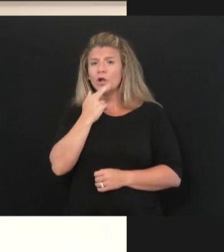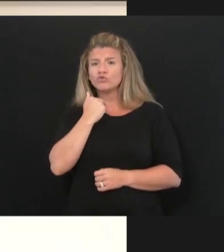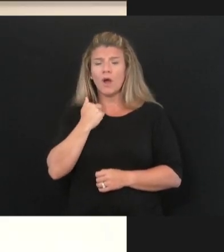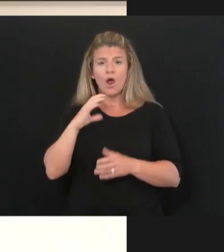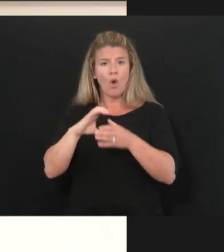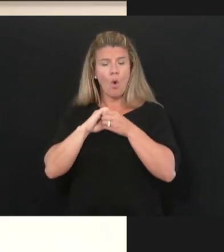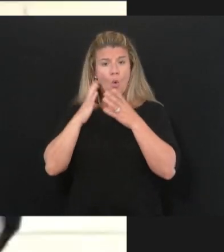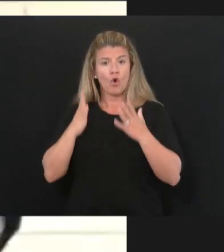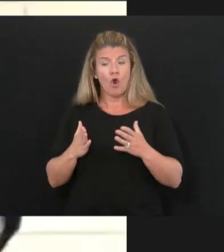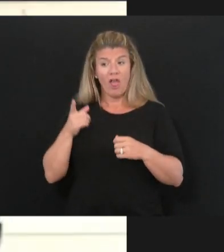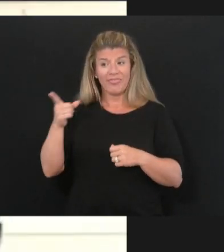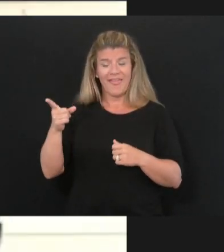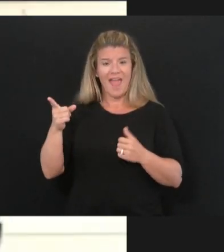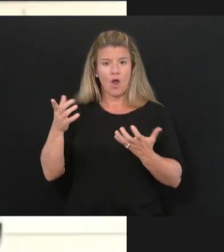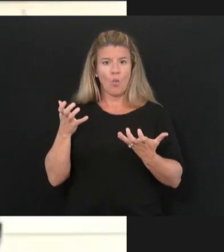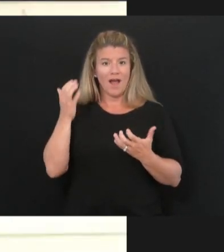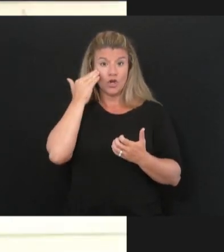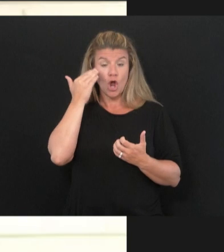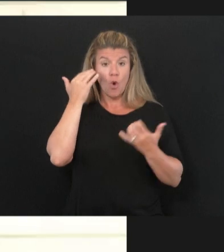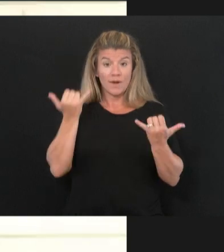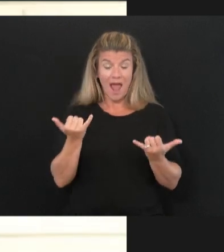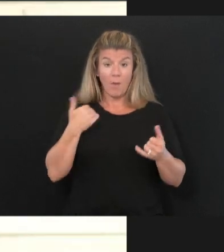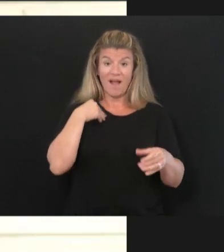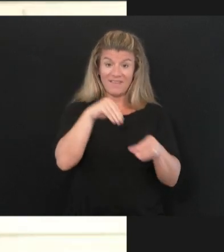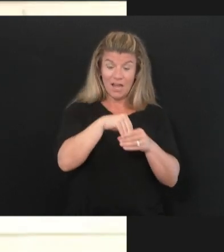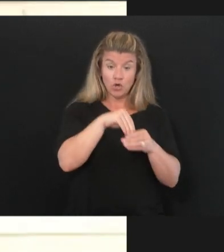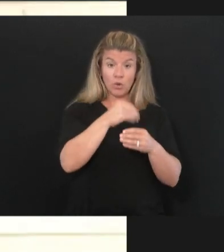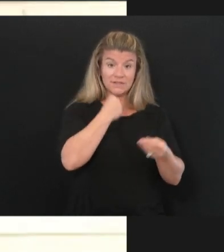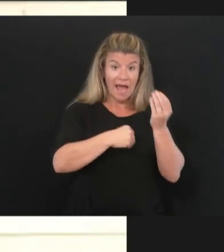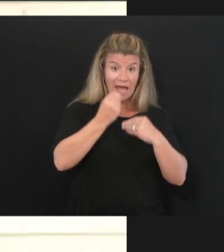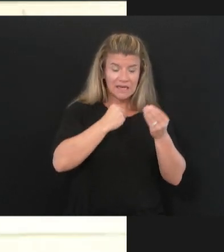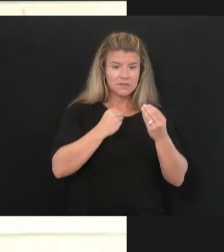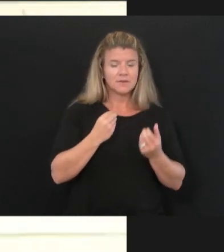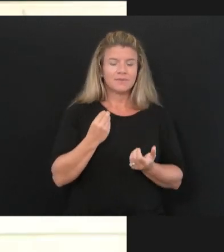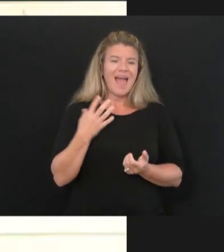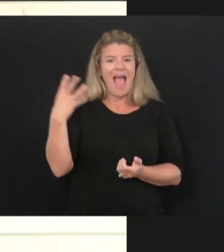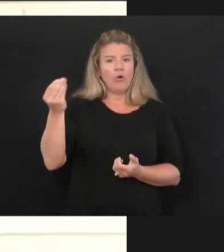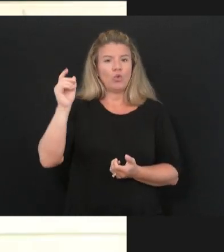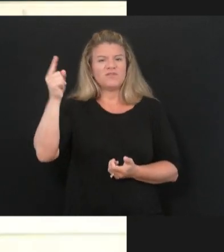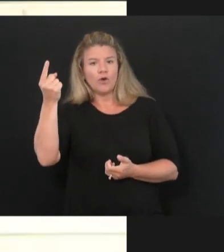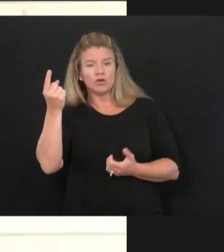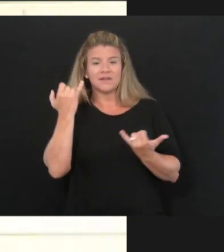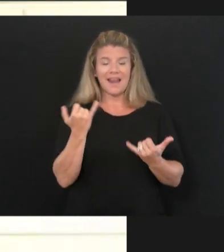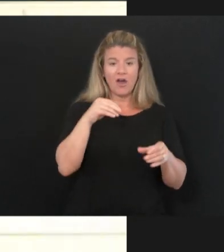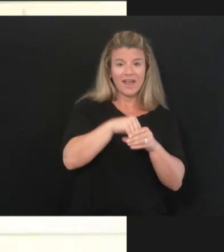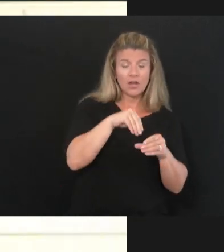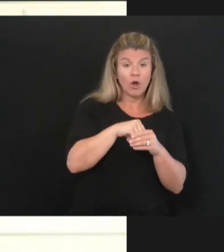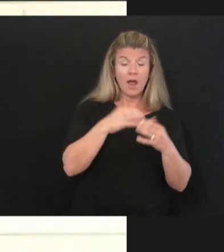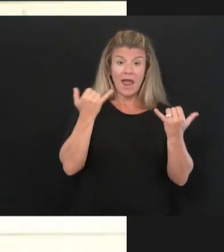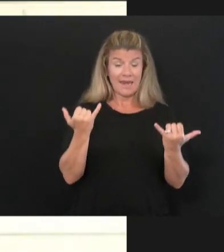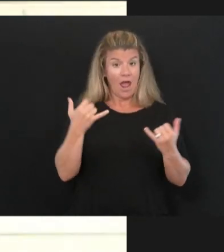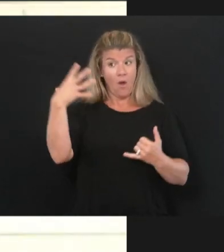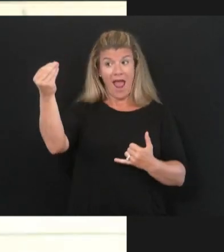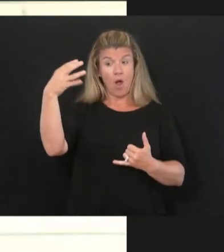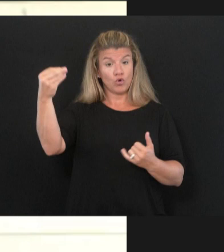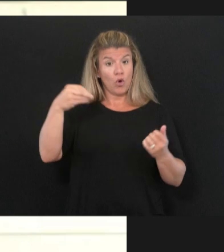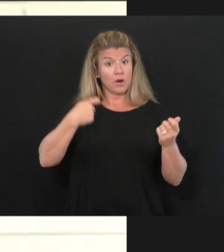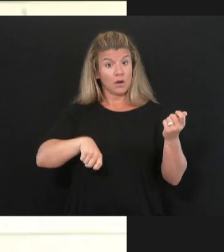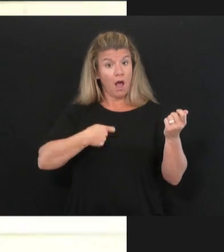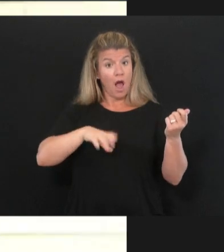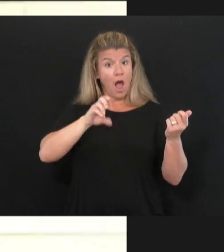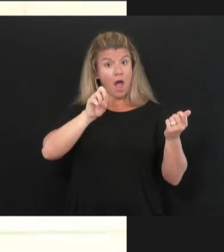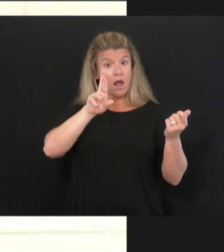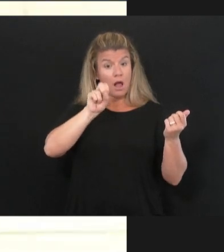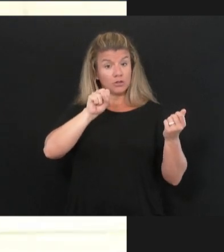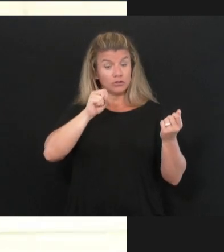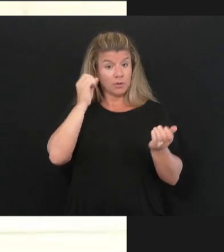you, now that we've got indoor dining, and of course the outdoor dining went in first, and now that outdoor concerts have been approved through